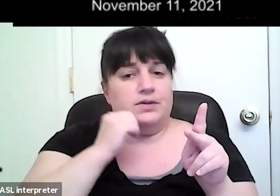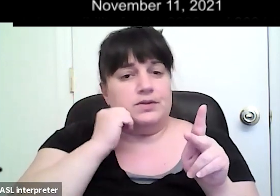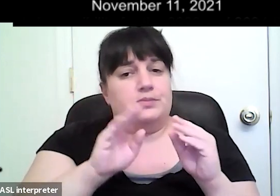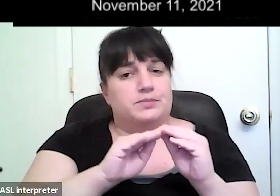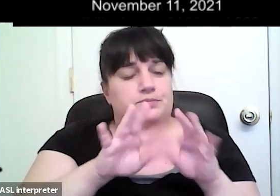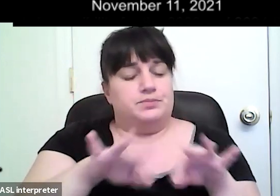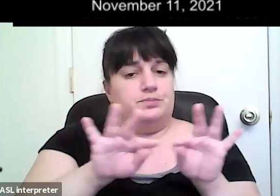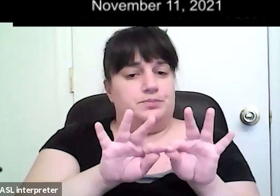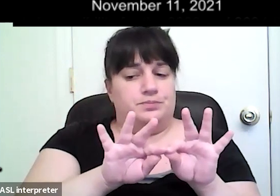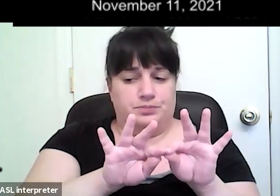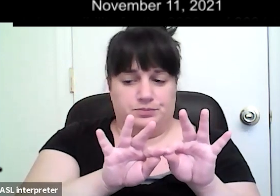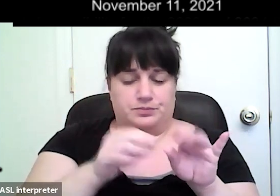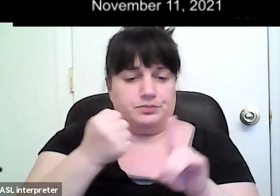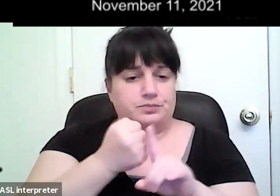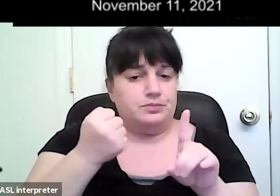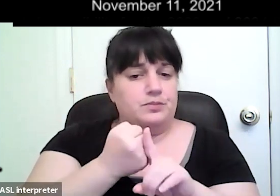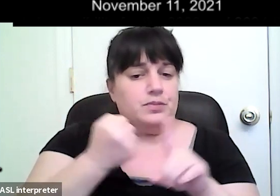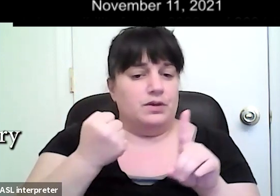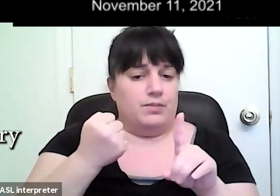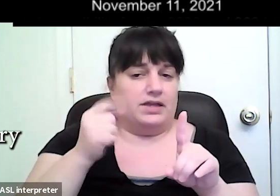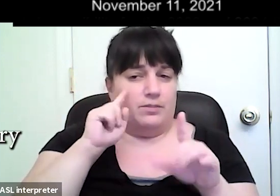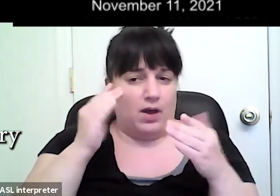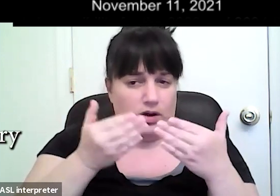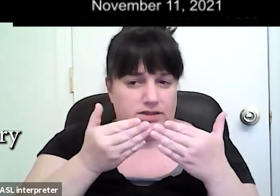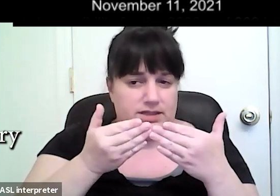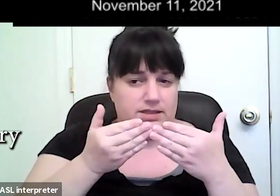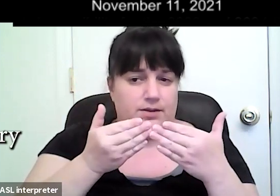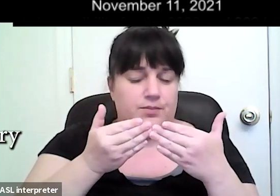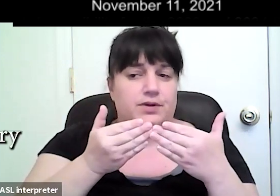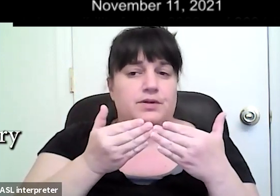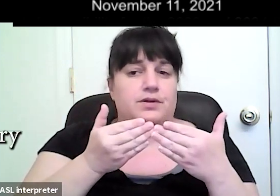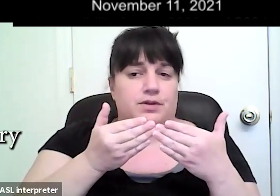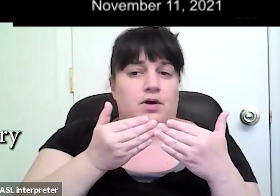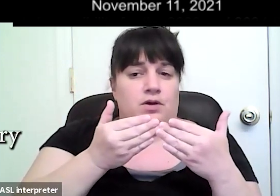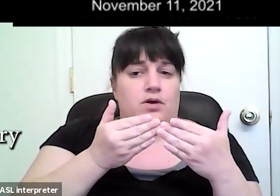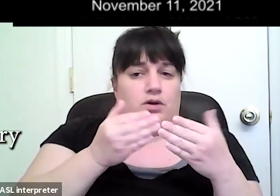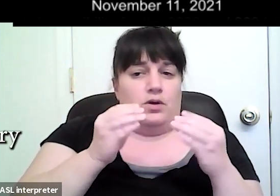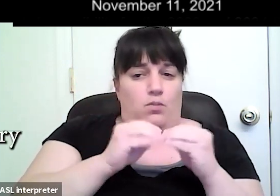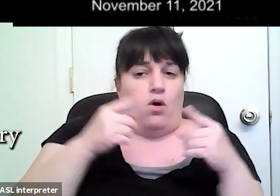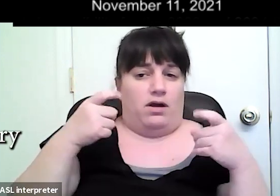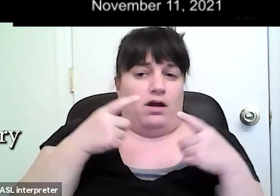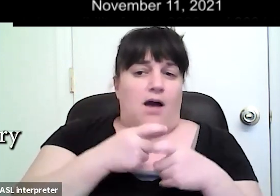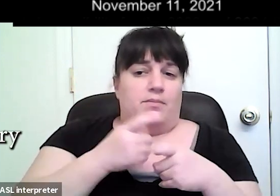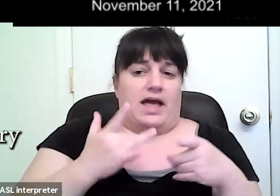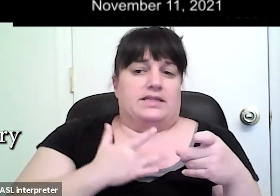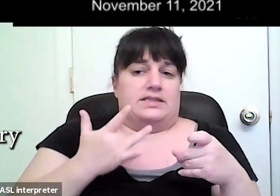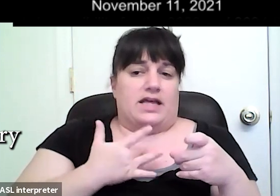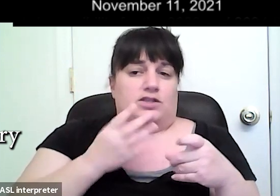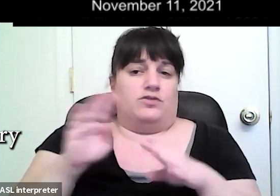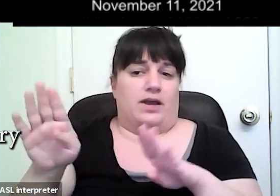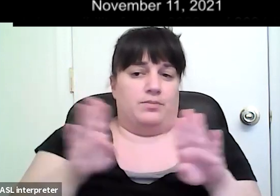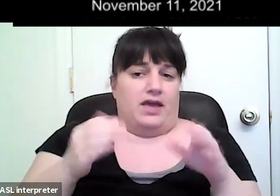more significantly impacted by autism, so more significant, complex sensory and